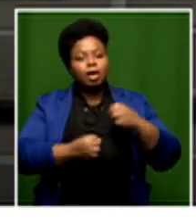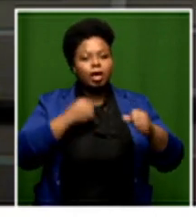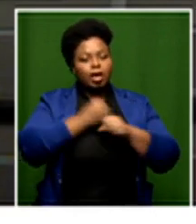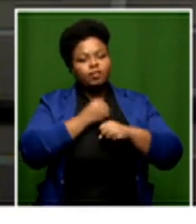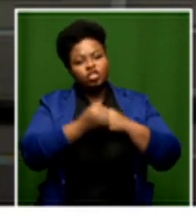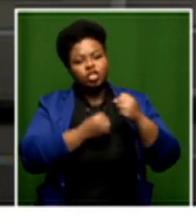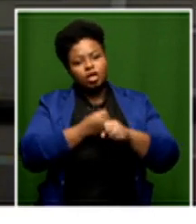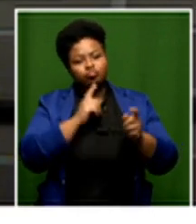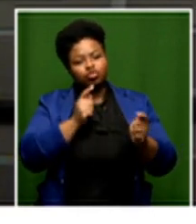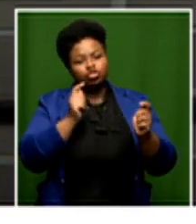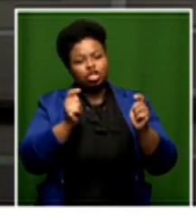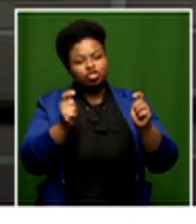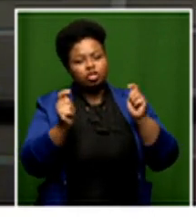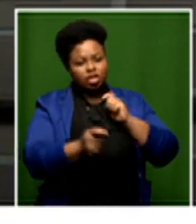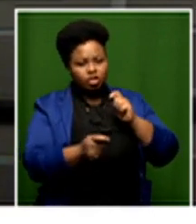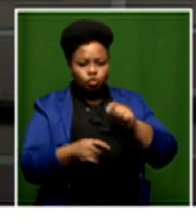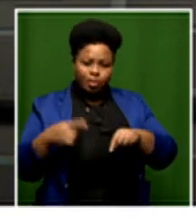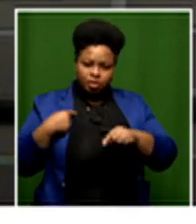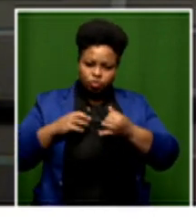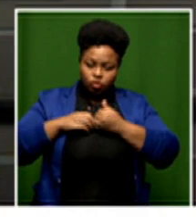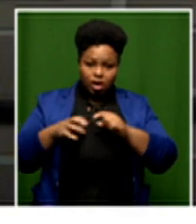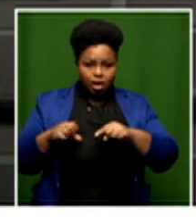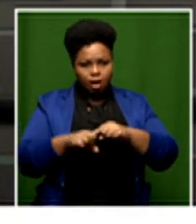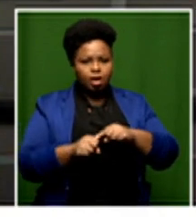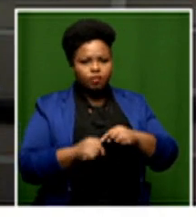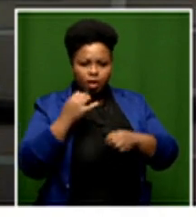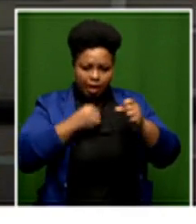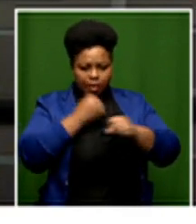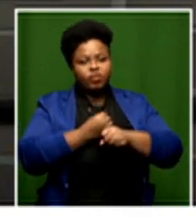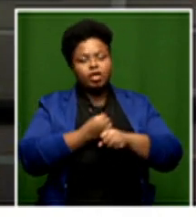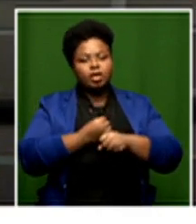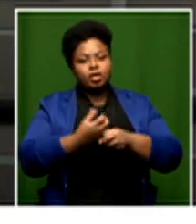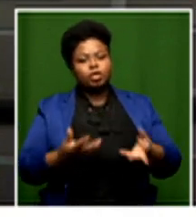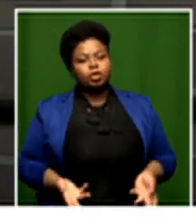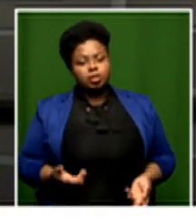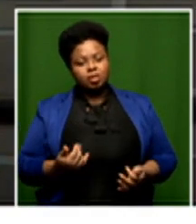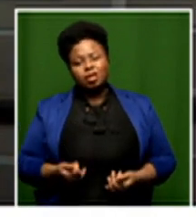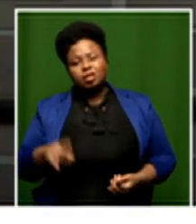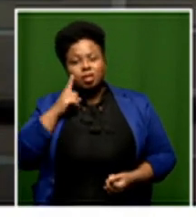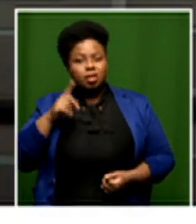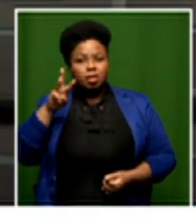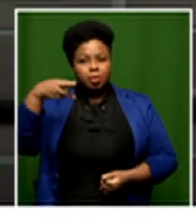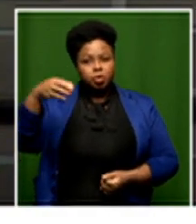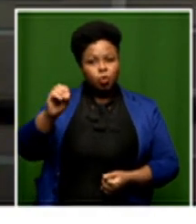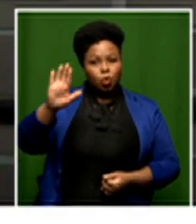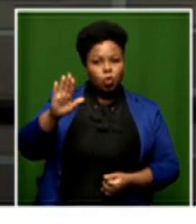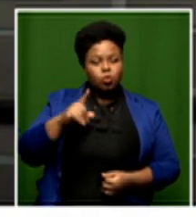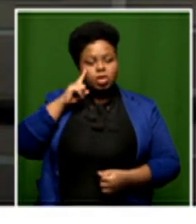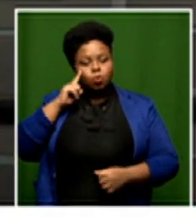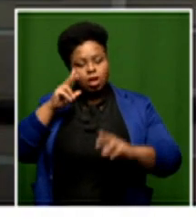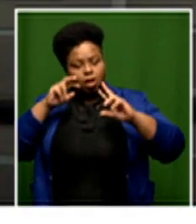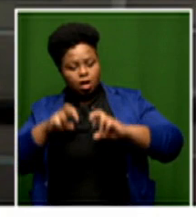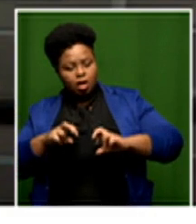has subtle changes, we need to keep up. And each year there's an exercise where the World Health Organization looks at